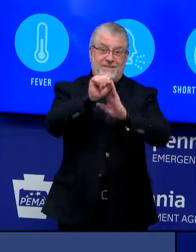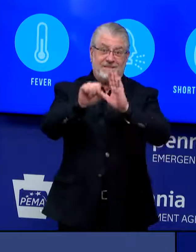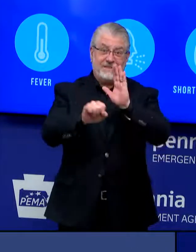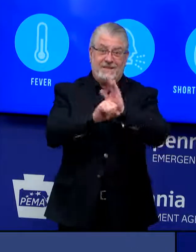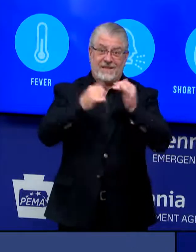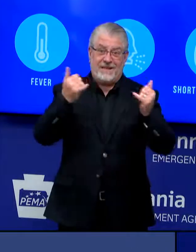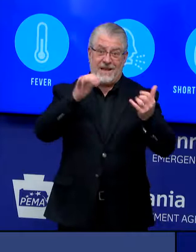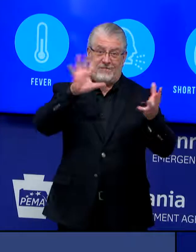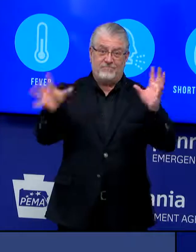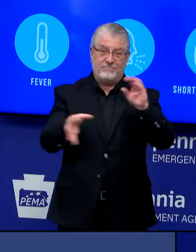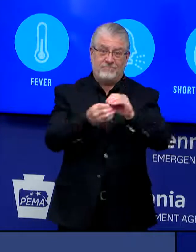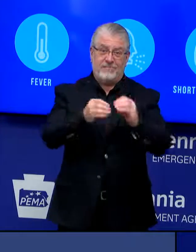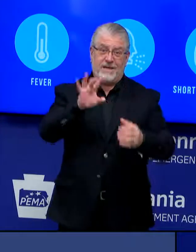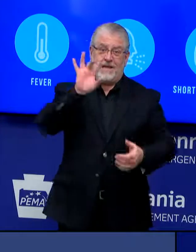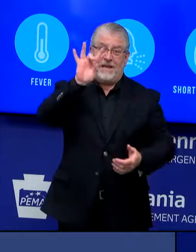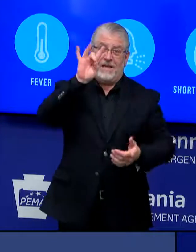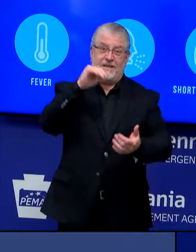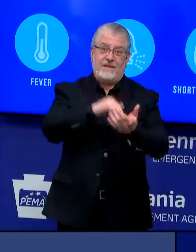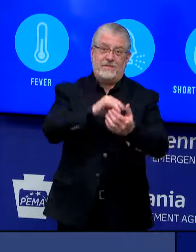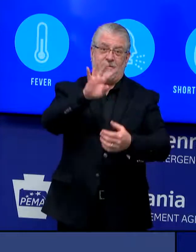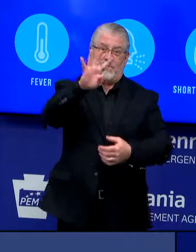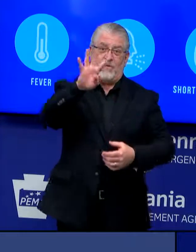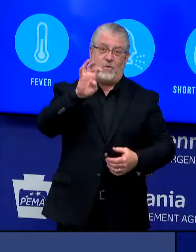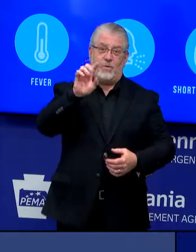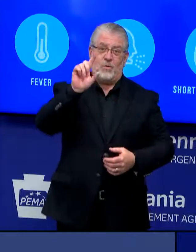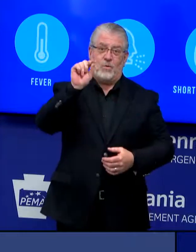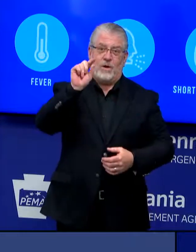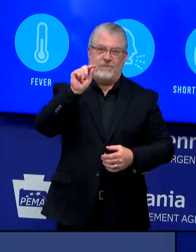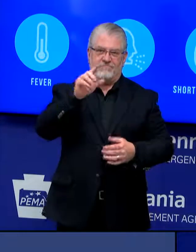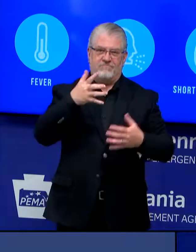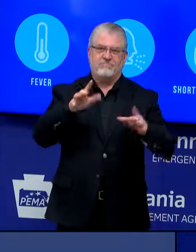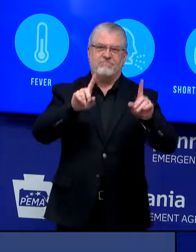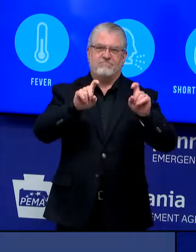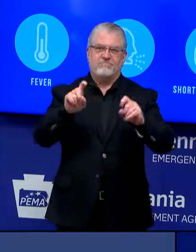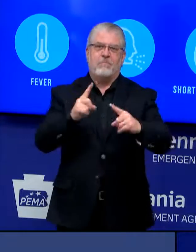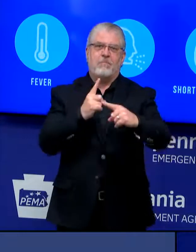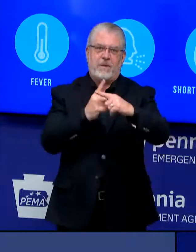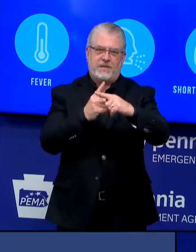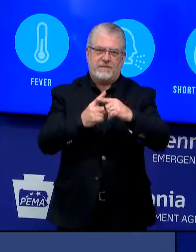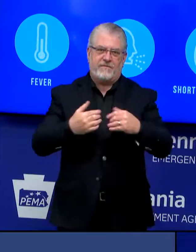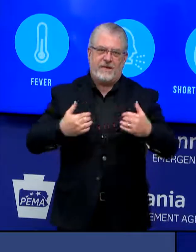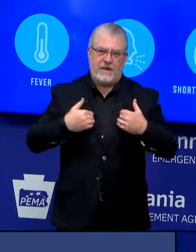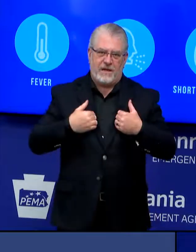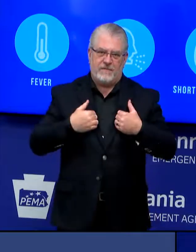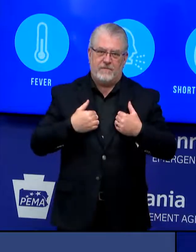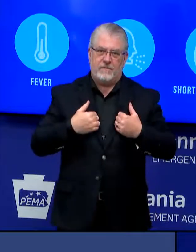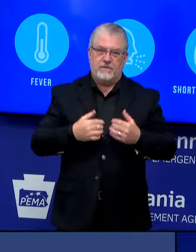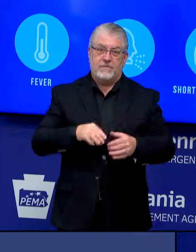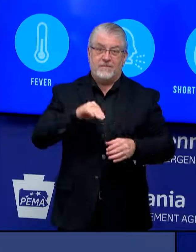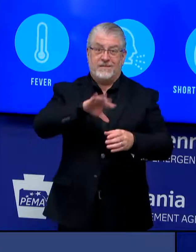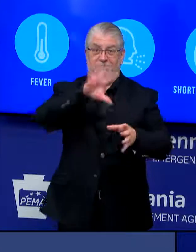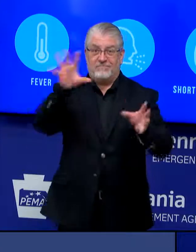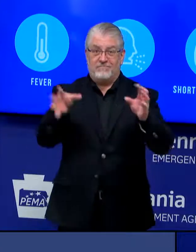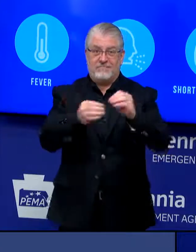8,420 Pennsylvanians who have tested positive, now in 63 counties.